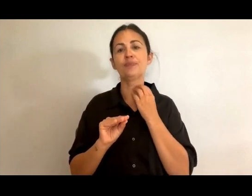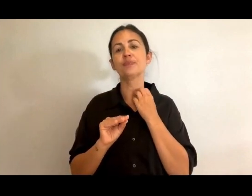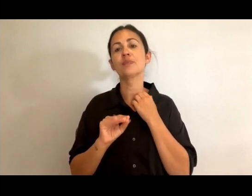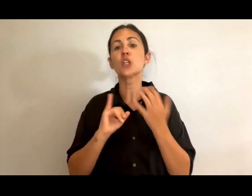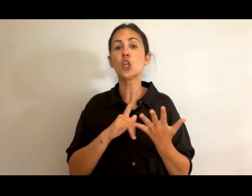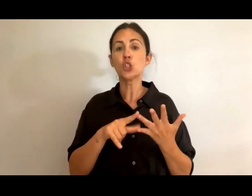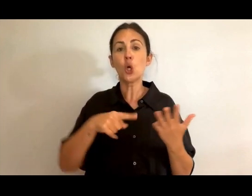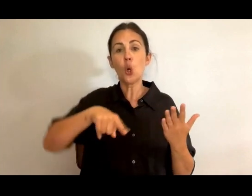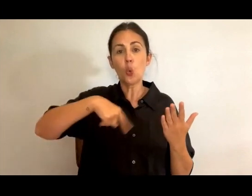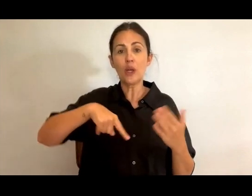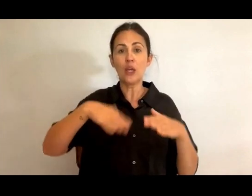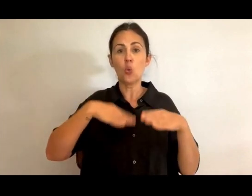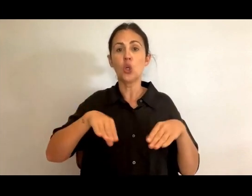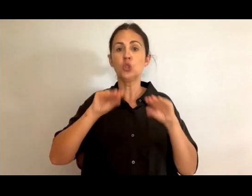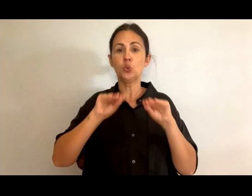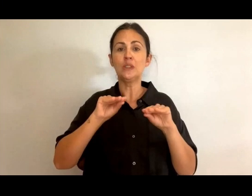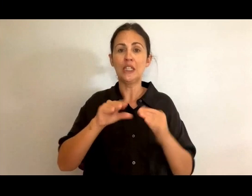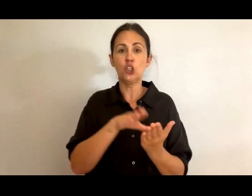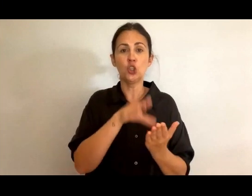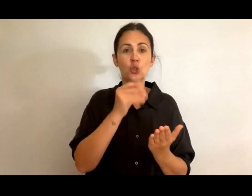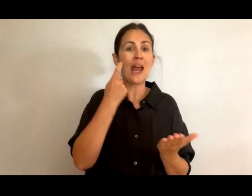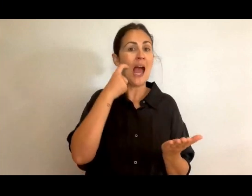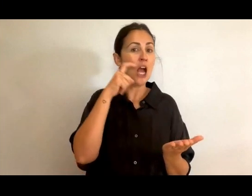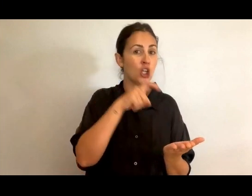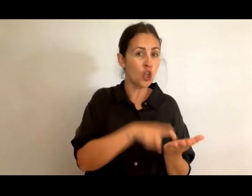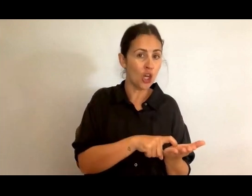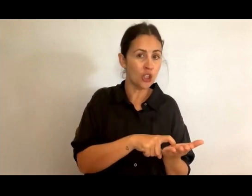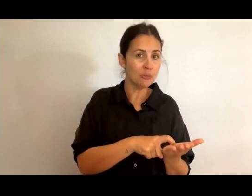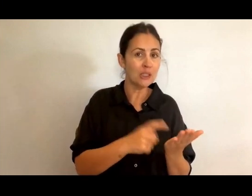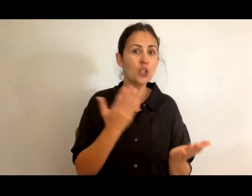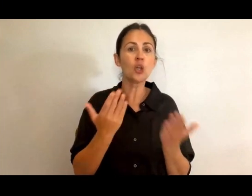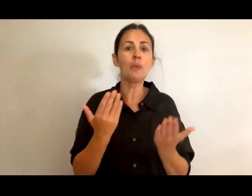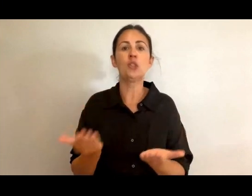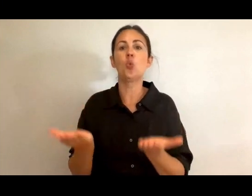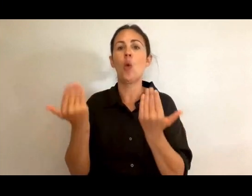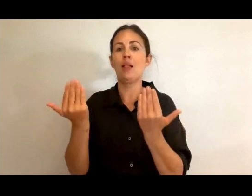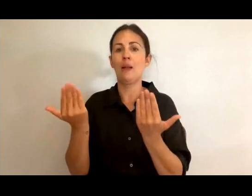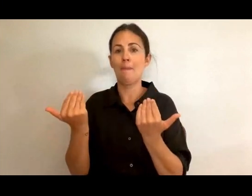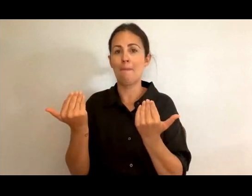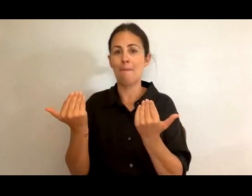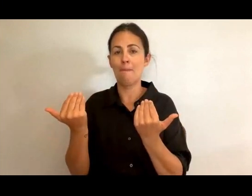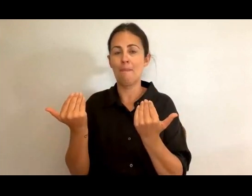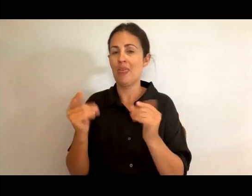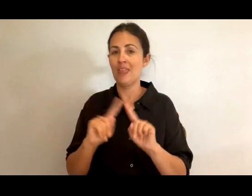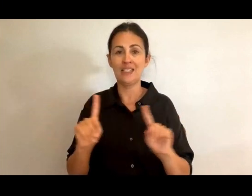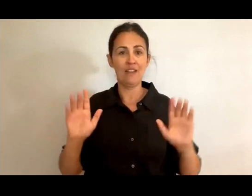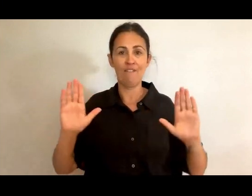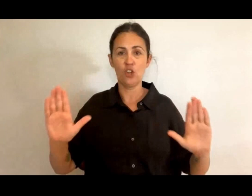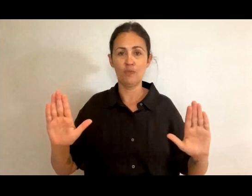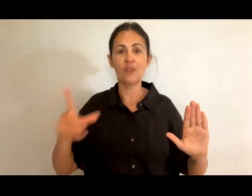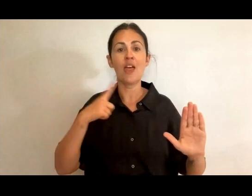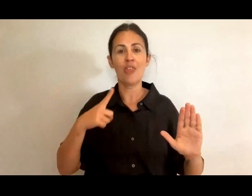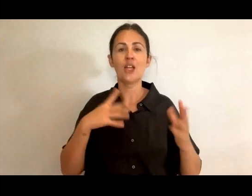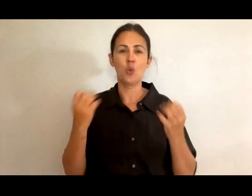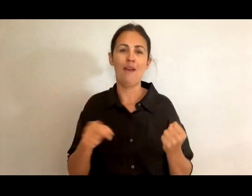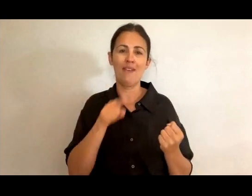students about the difference between acknowledgement of country and a welcome to country. And this is where the artwork came about. So we developed